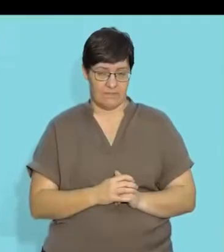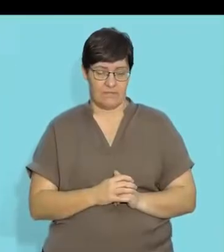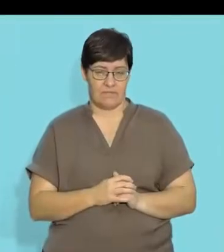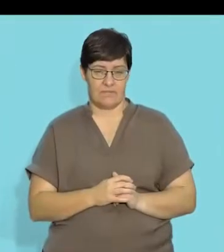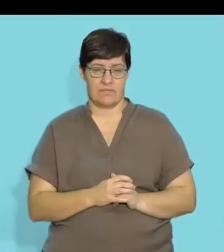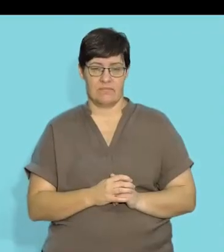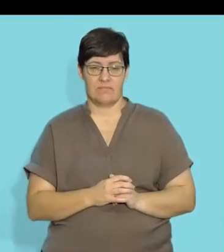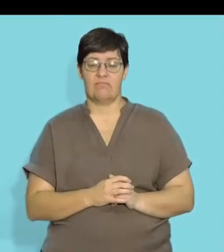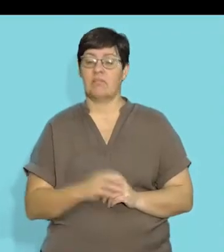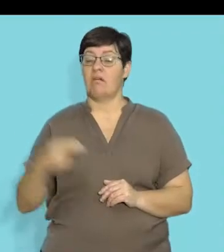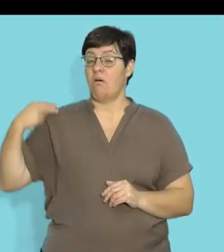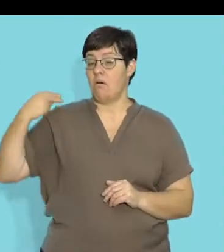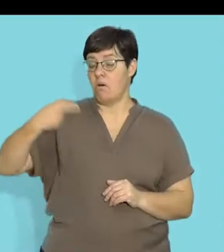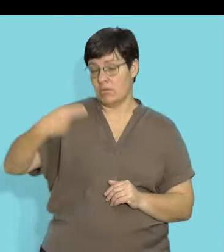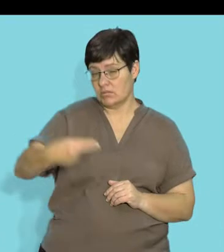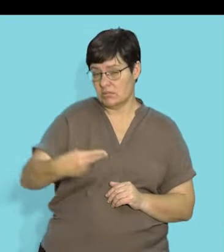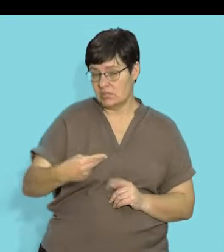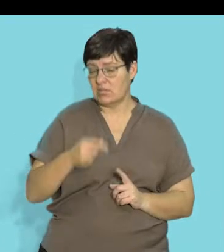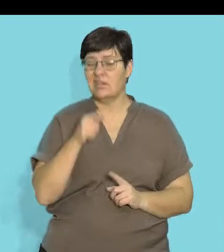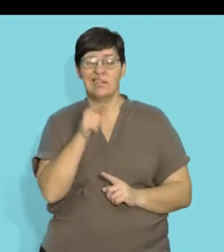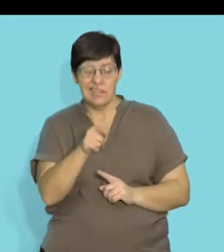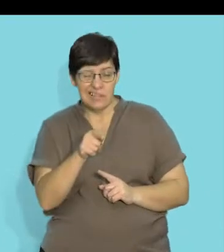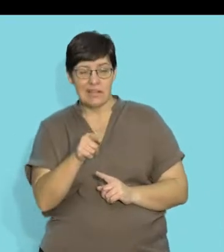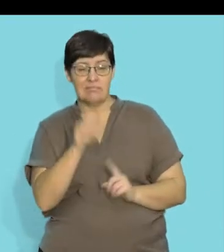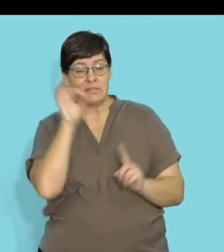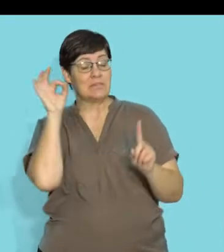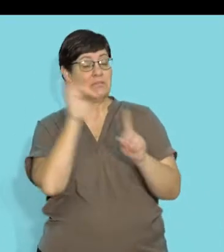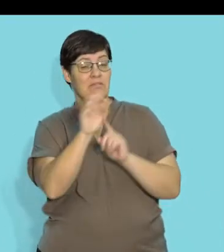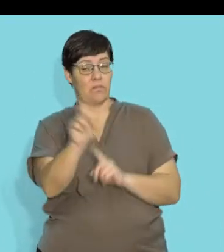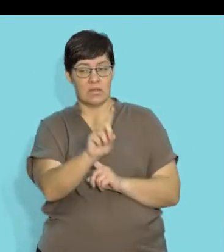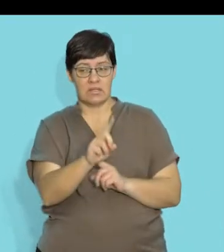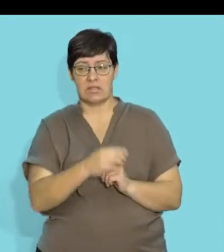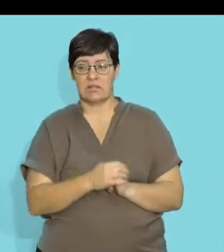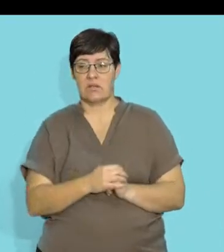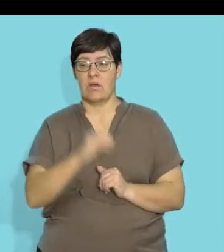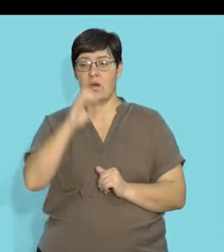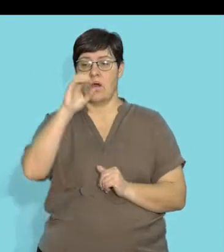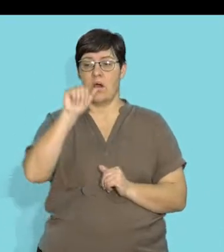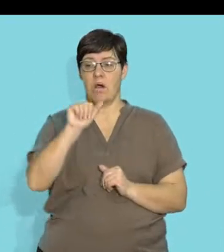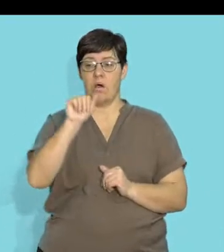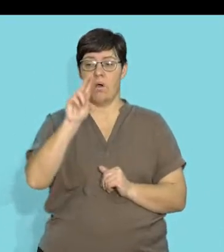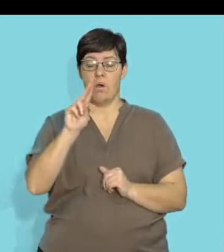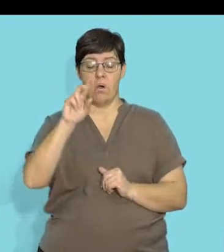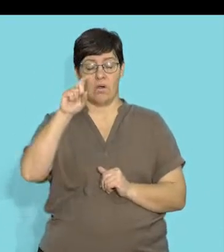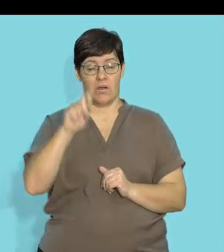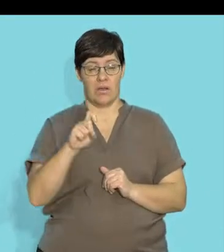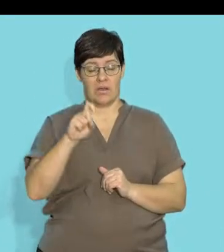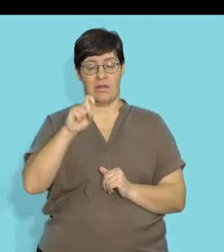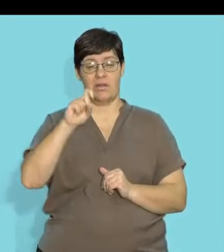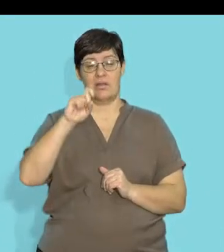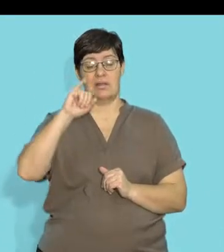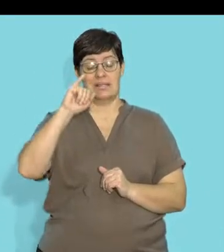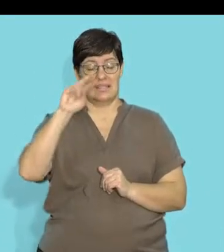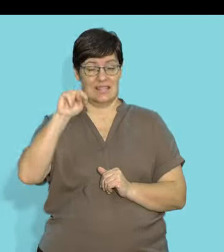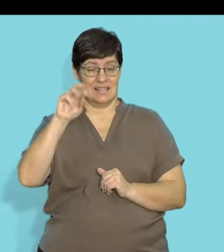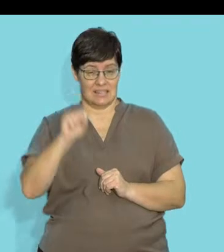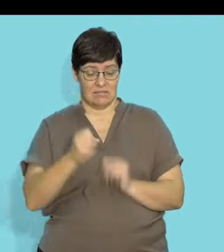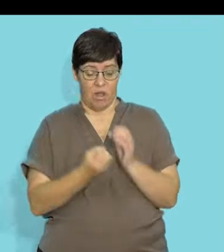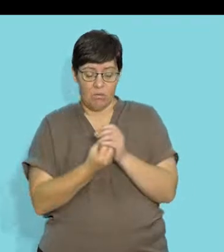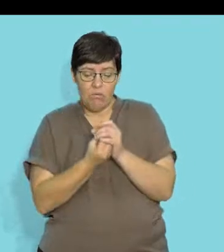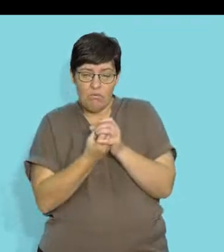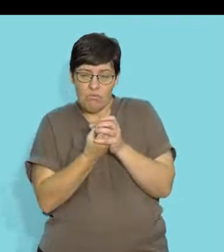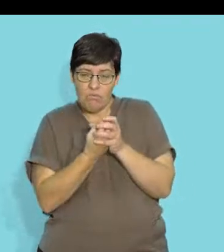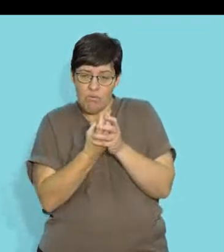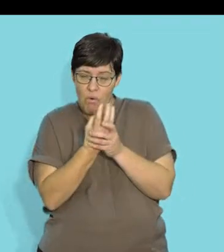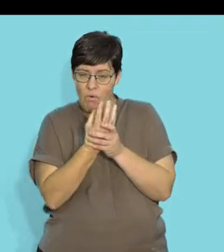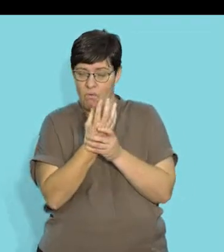well. We're going to look at hormones, and one specific hormone we're looking at are called auxins, and these are plant growth hormones